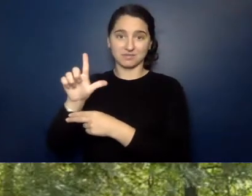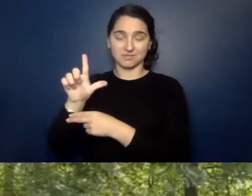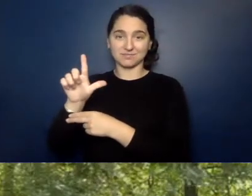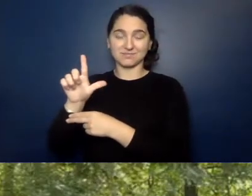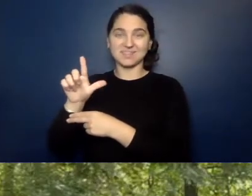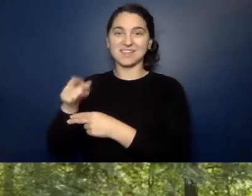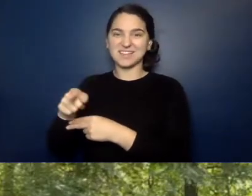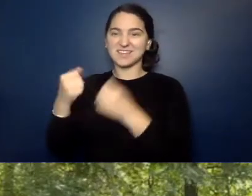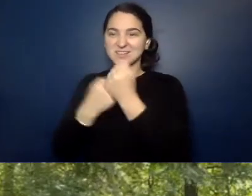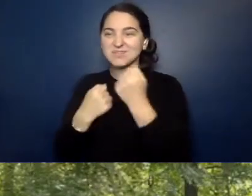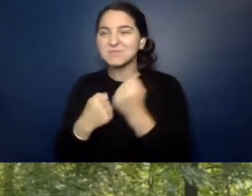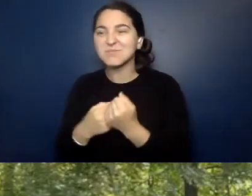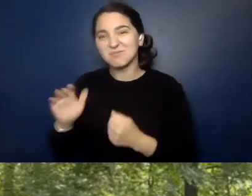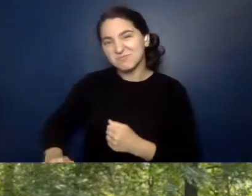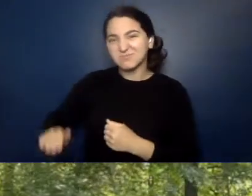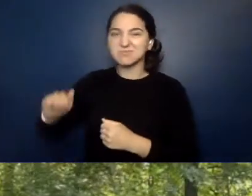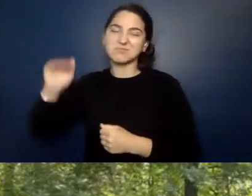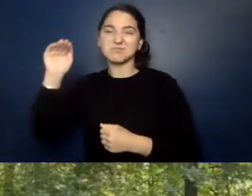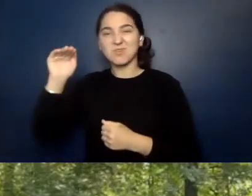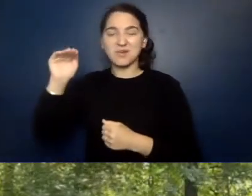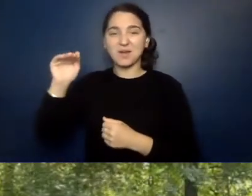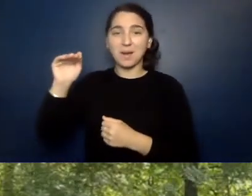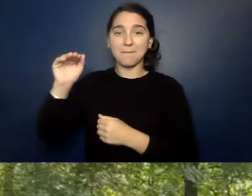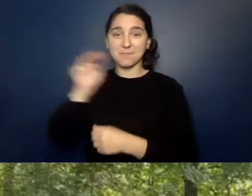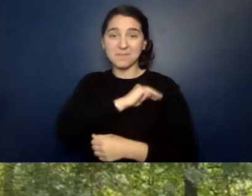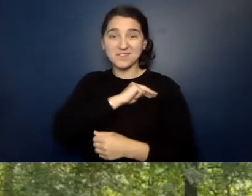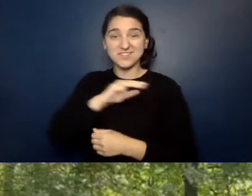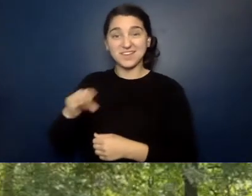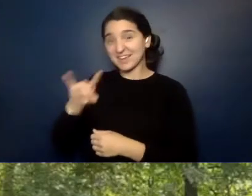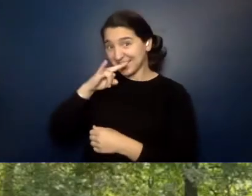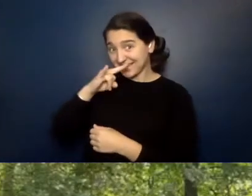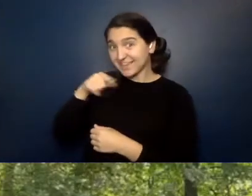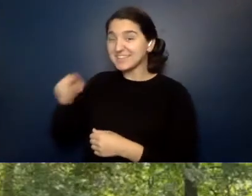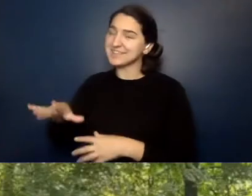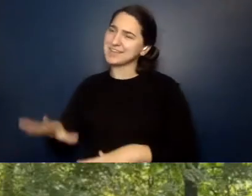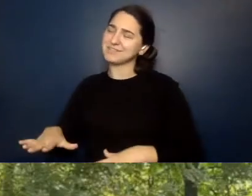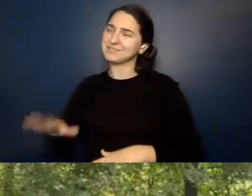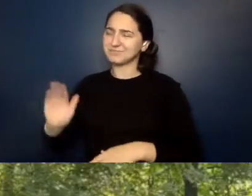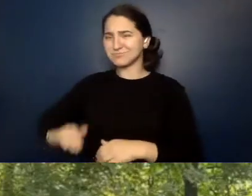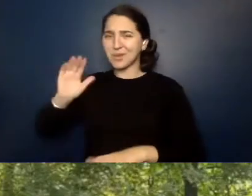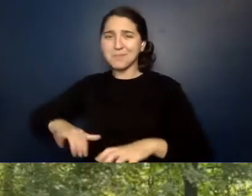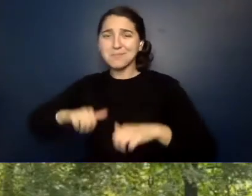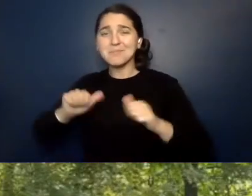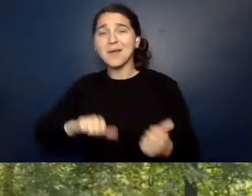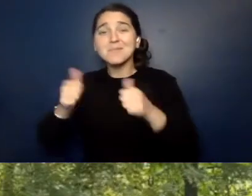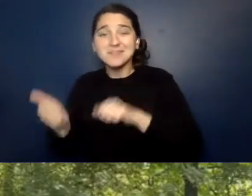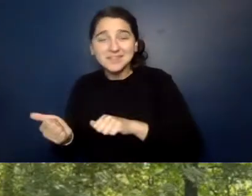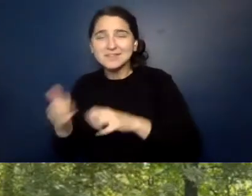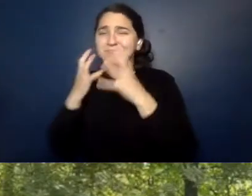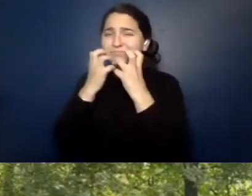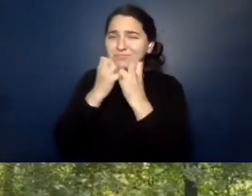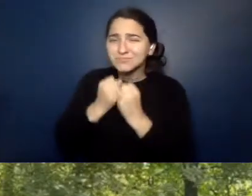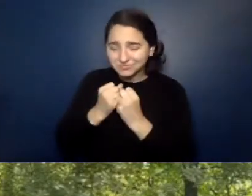an MK, that's a missionary kid, and is a lifelong Baptist, passionate about what it means to be a part of this